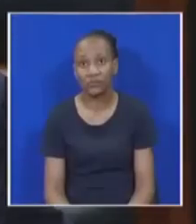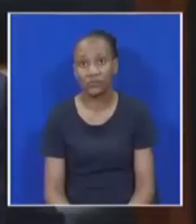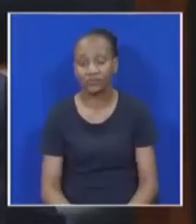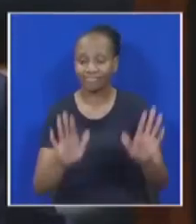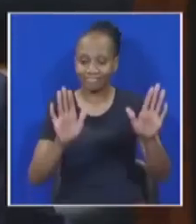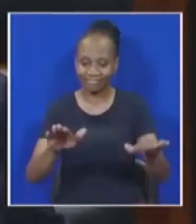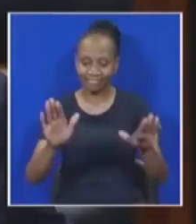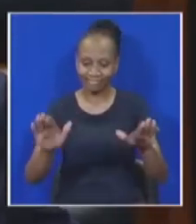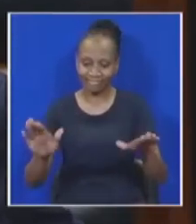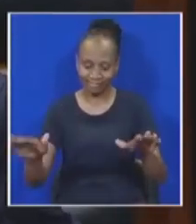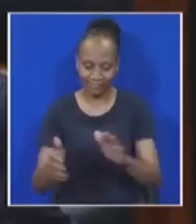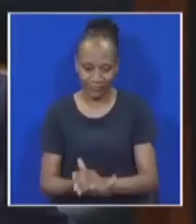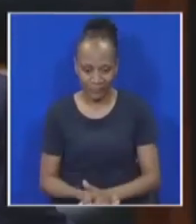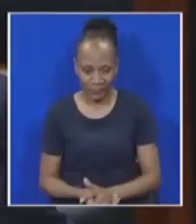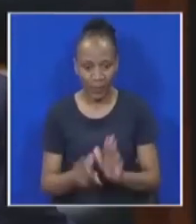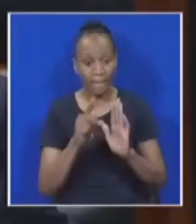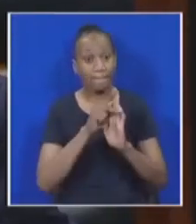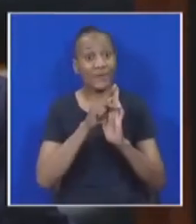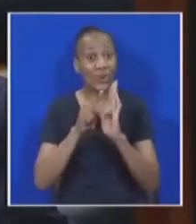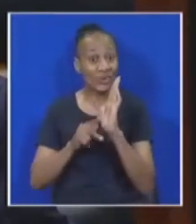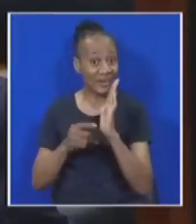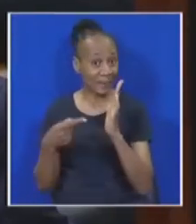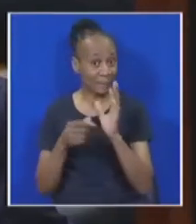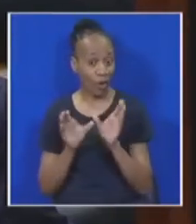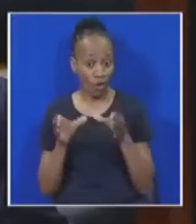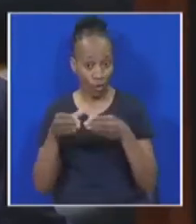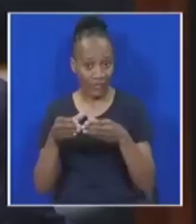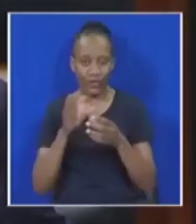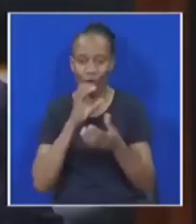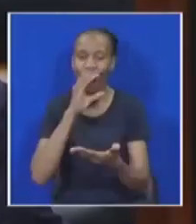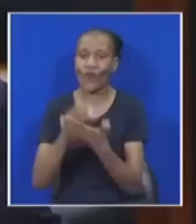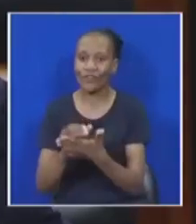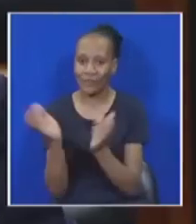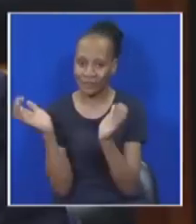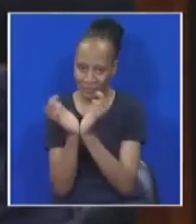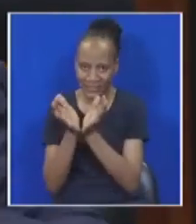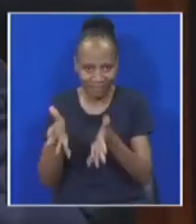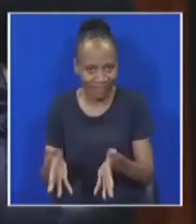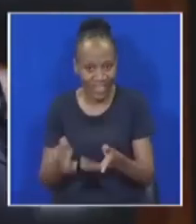the programming committee confirmed this meeting today. There will be no change.